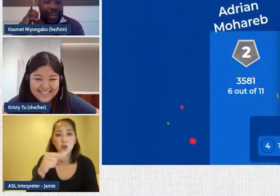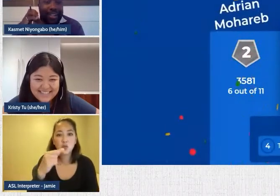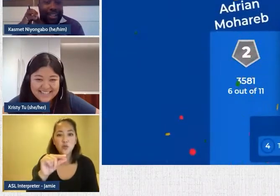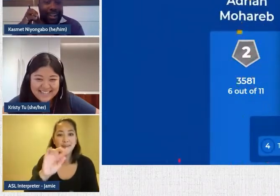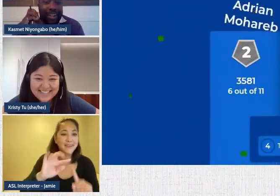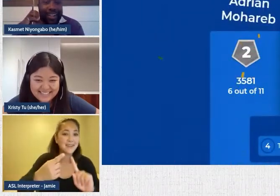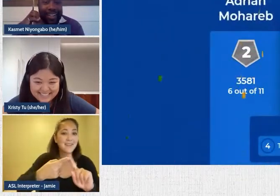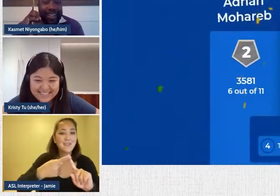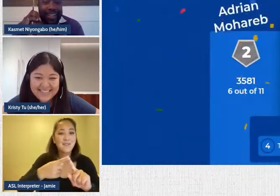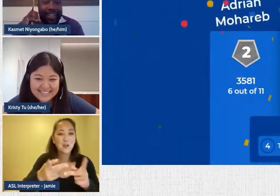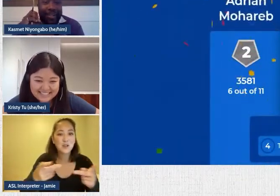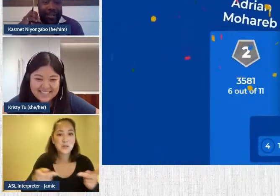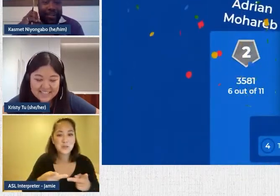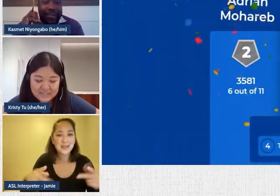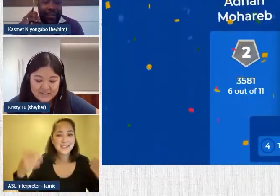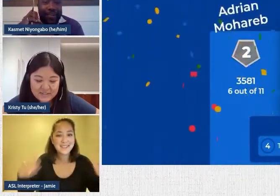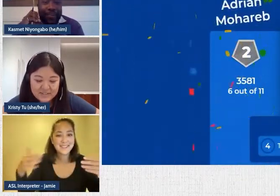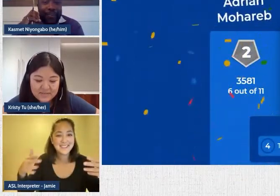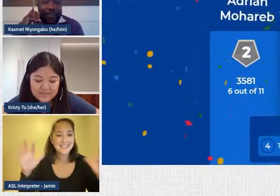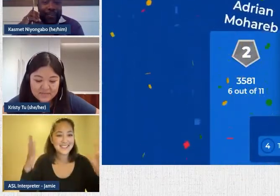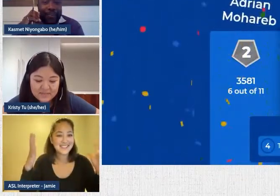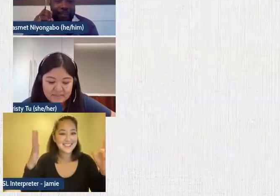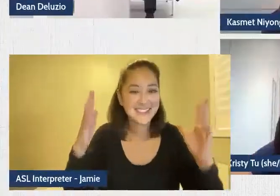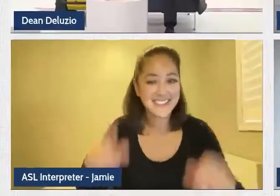Congratulations. Well done.